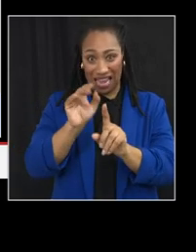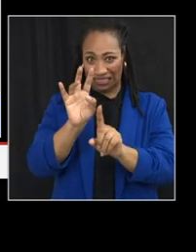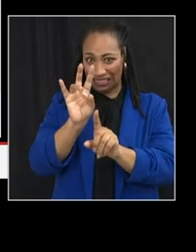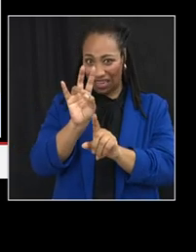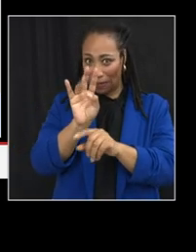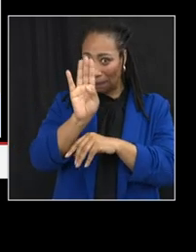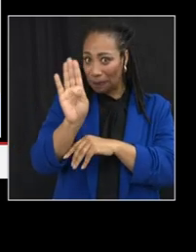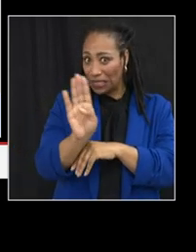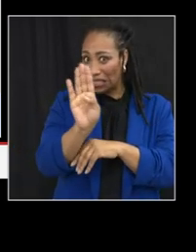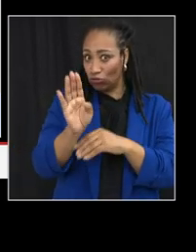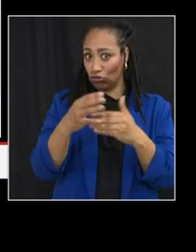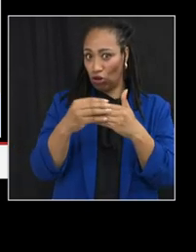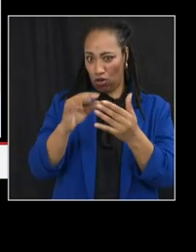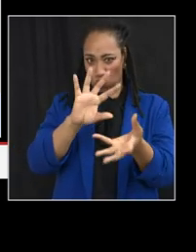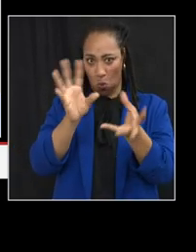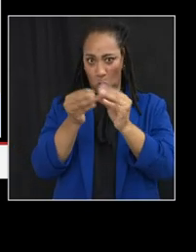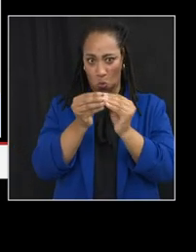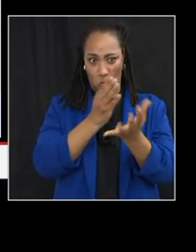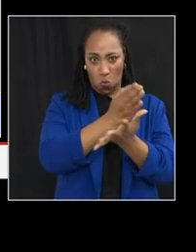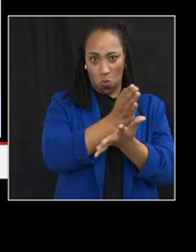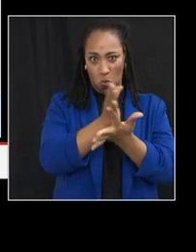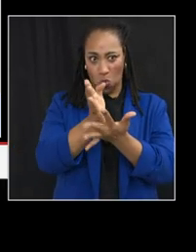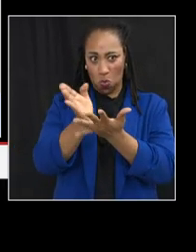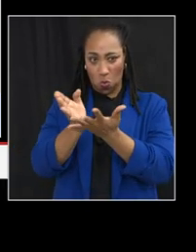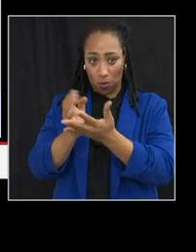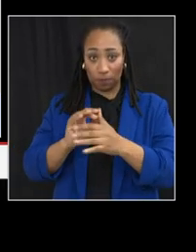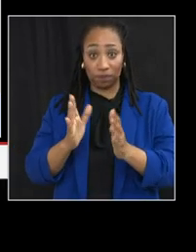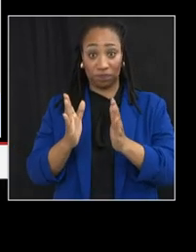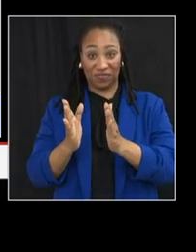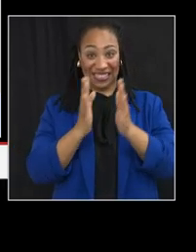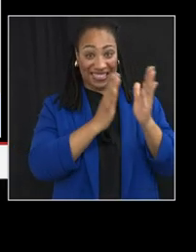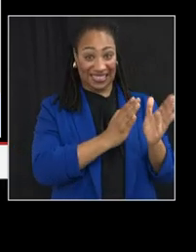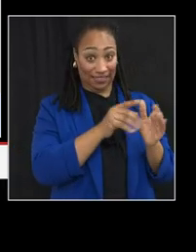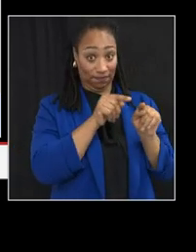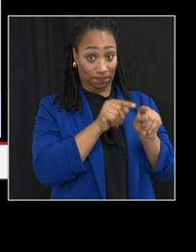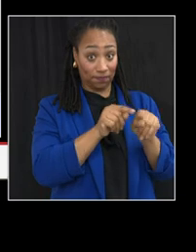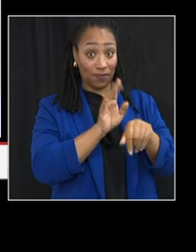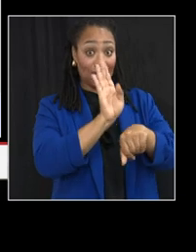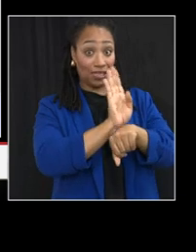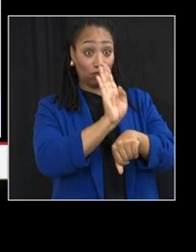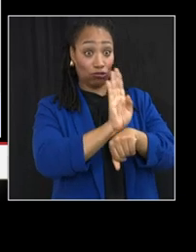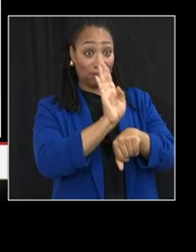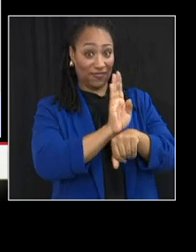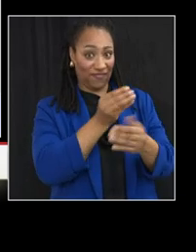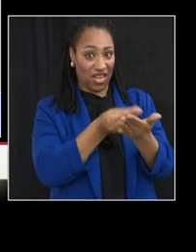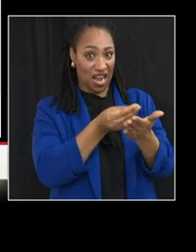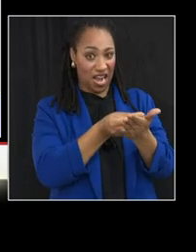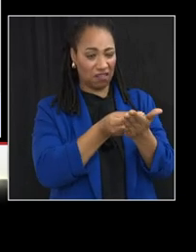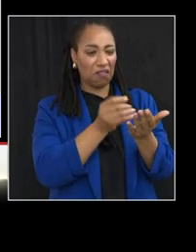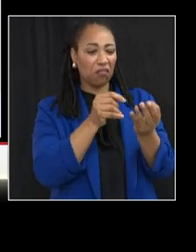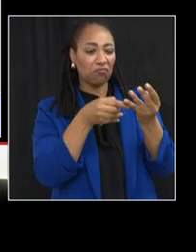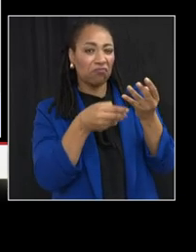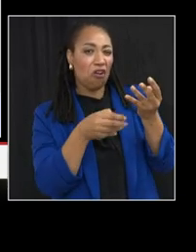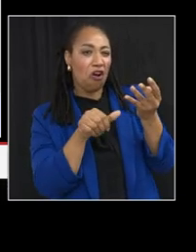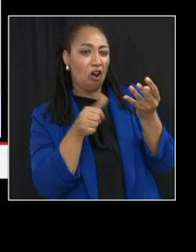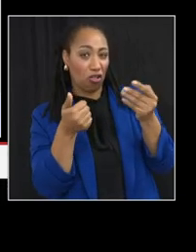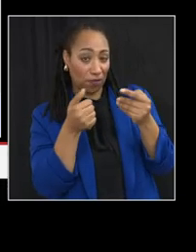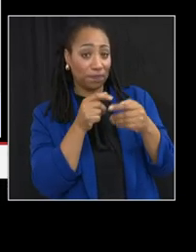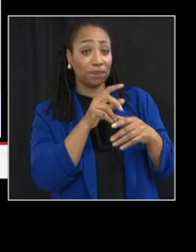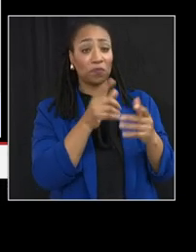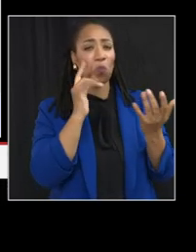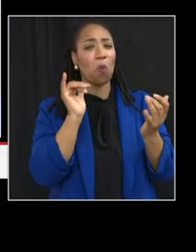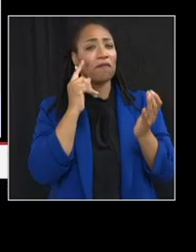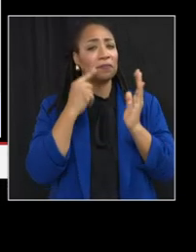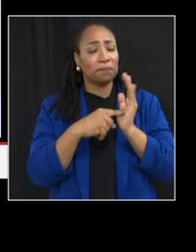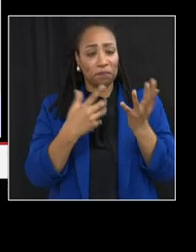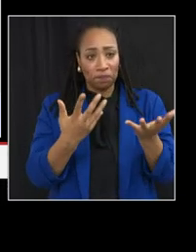next largest one is what is called enterprise financing and other. This is what you should think of it as things that we are obligated to spend